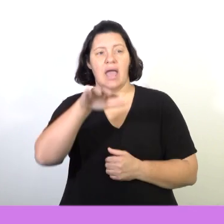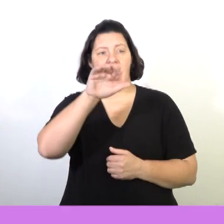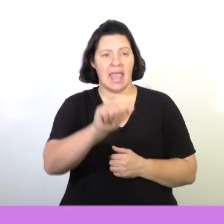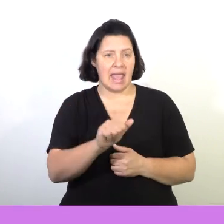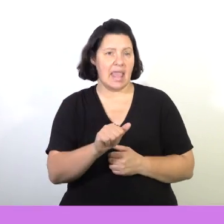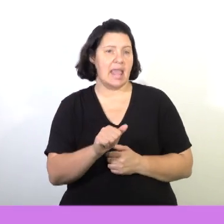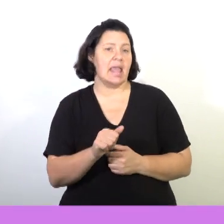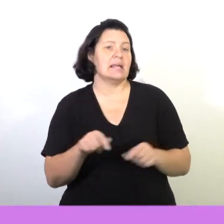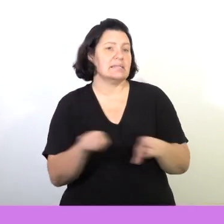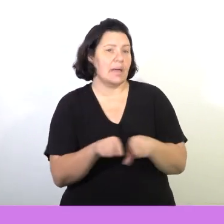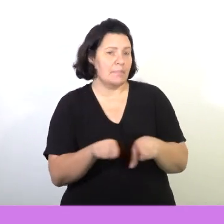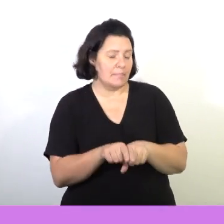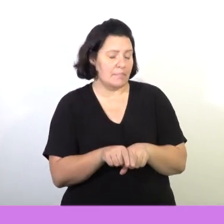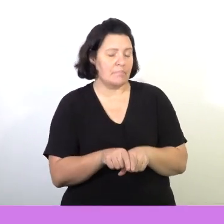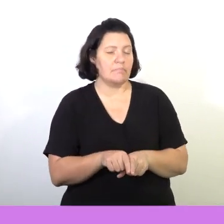be equals to